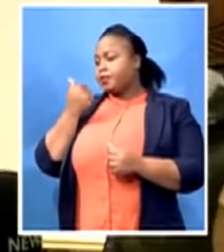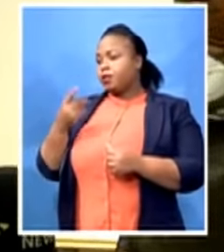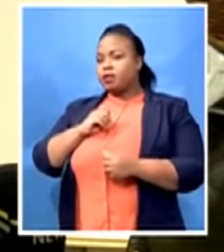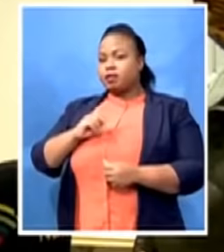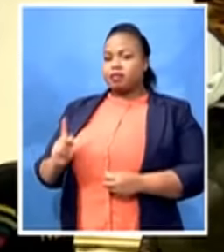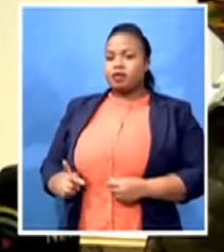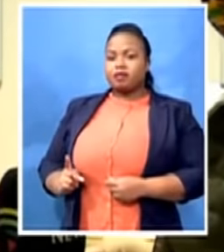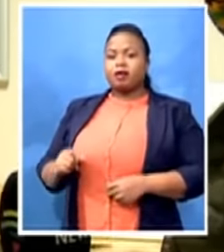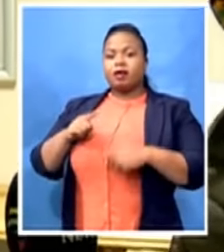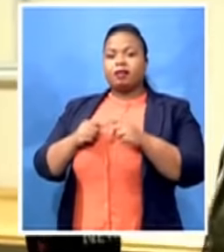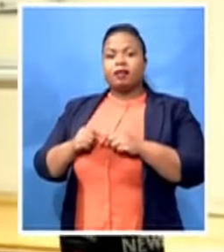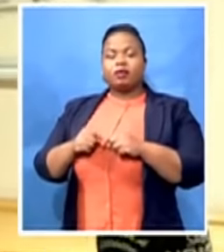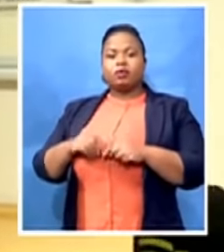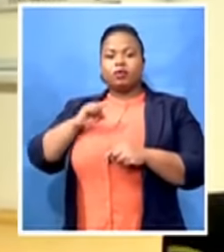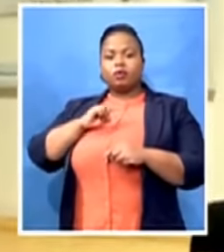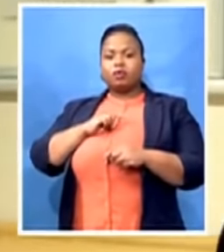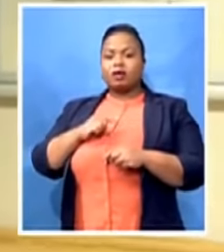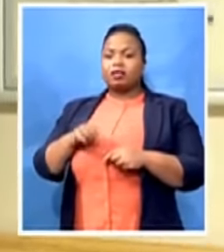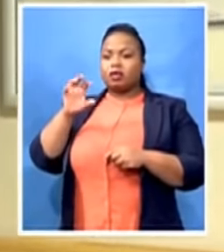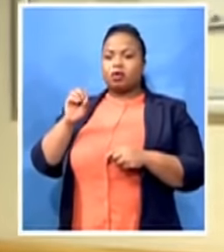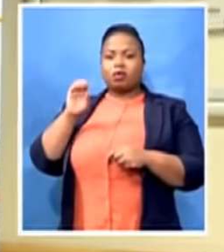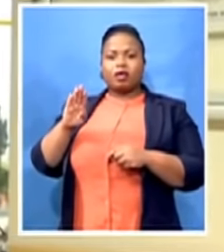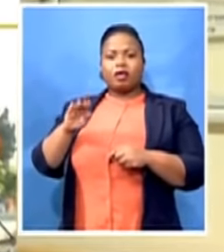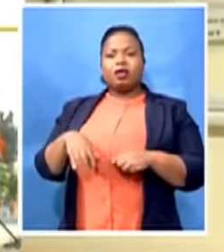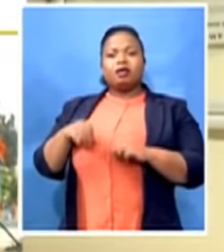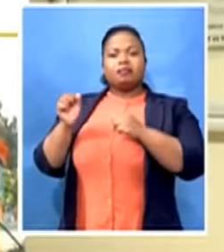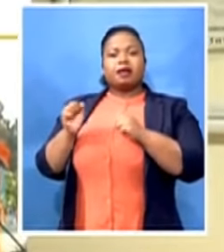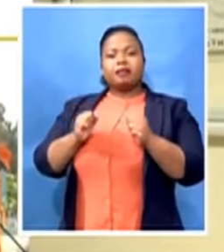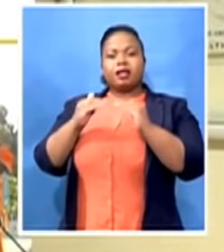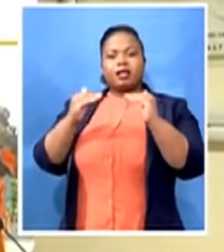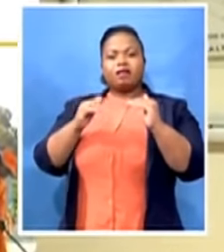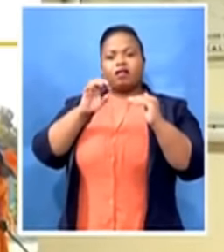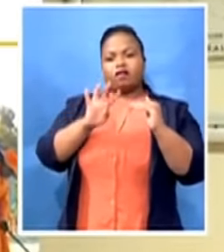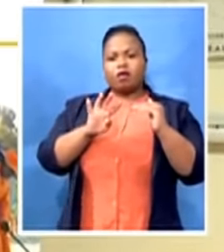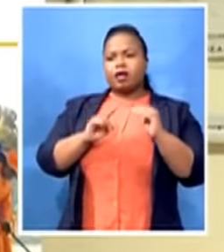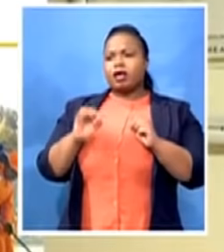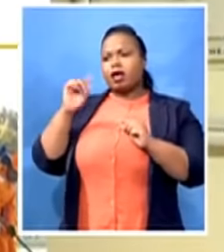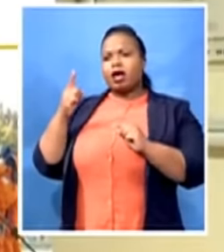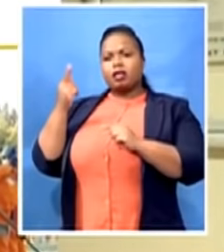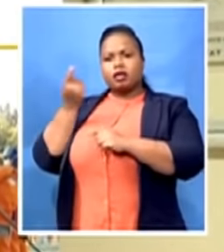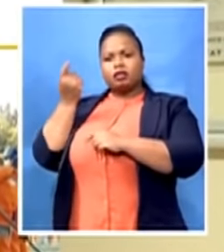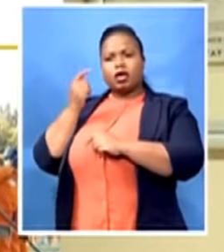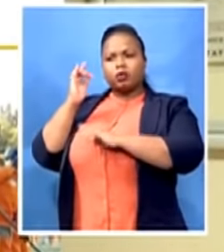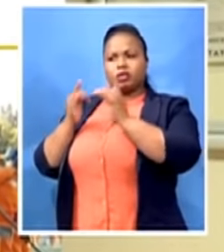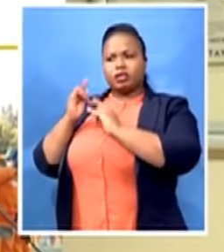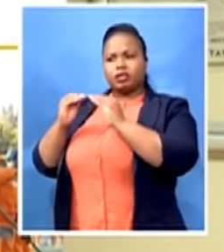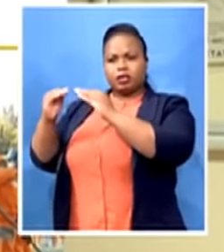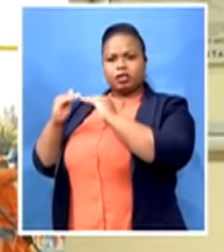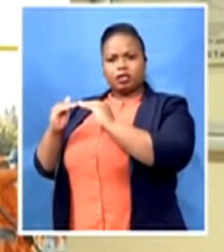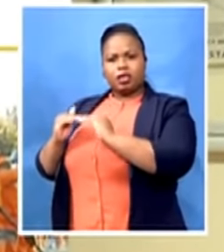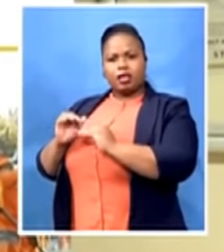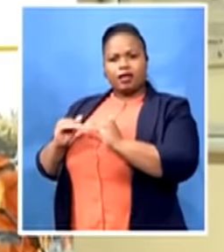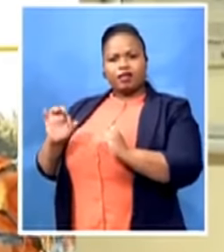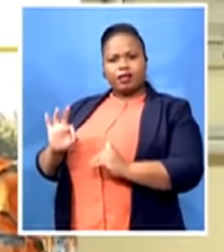Bloemfontein at level 4 while other towns will move to level 3 rather. Tell us, how are we in terms of fighting